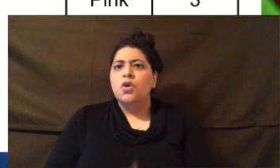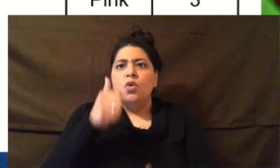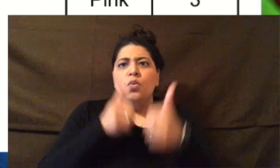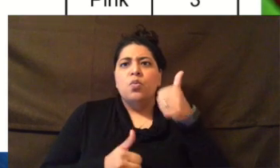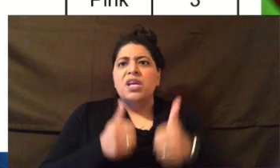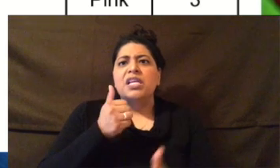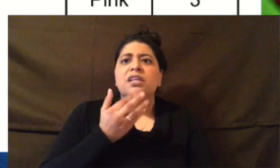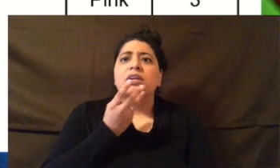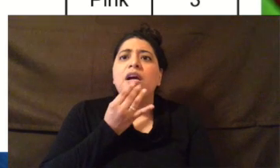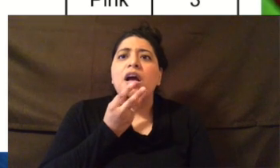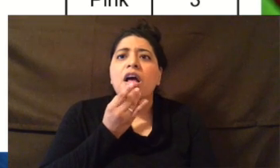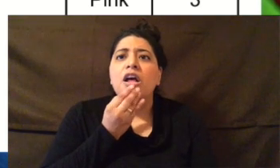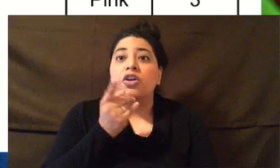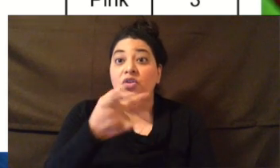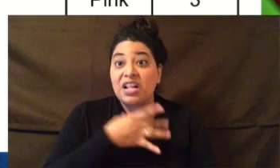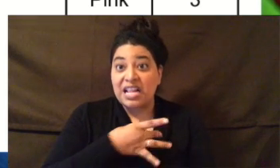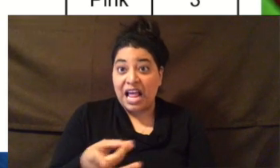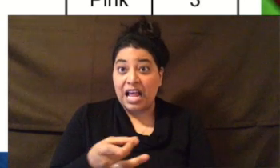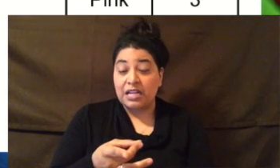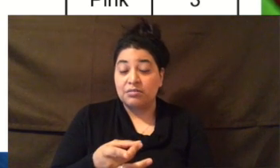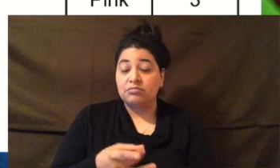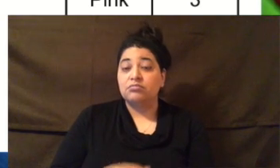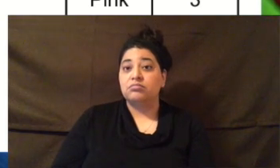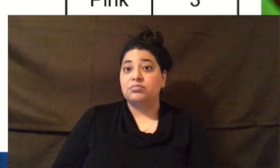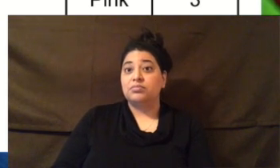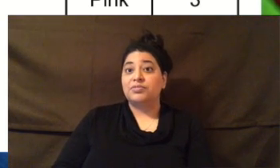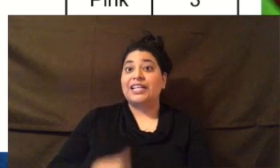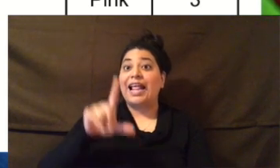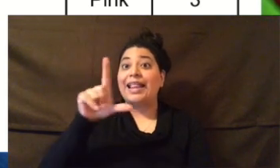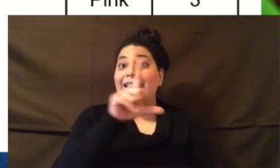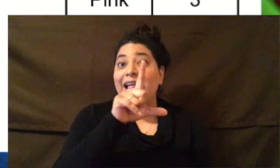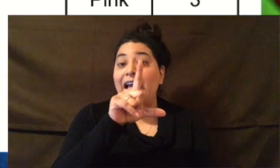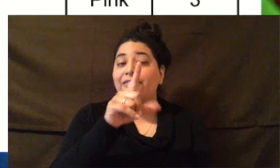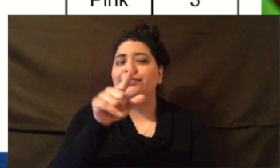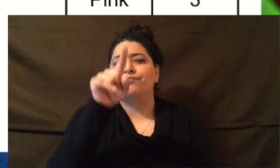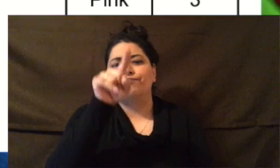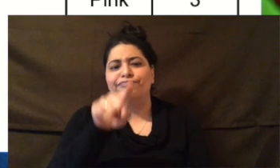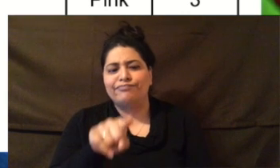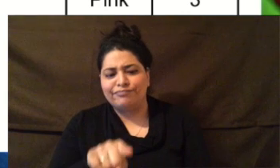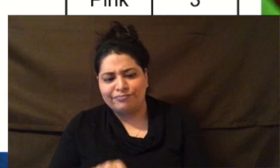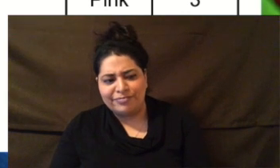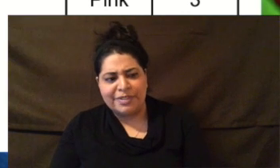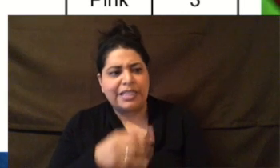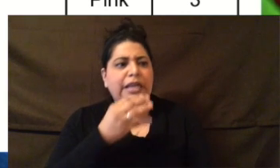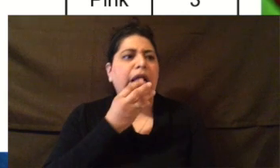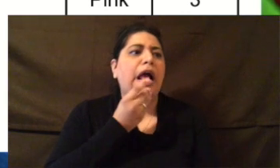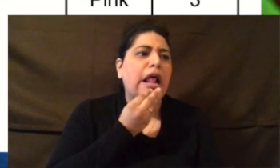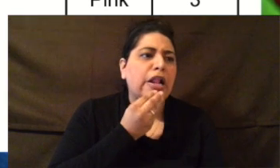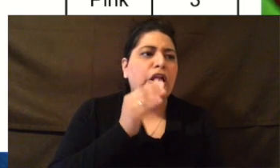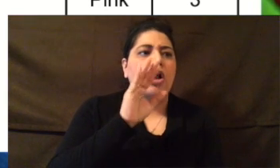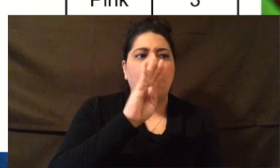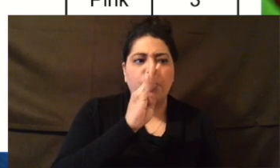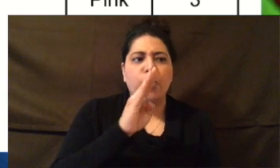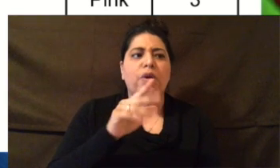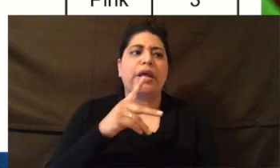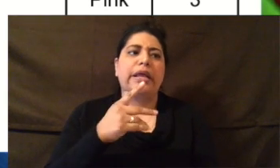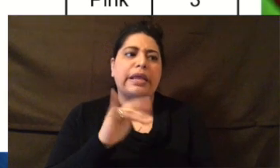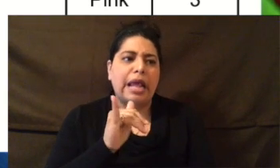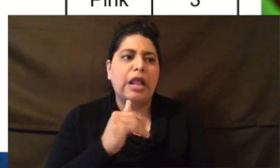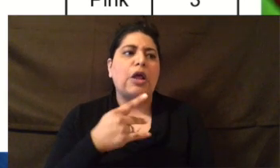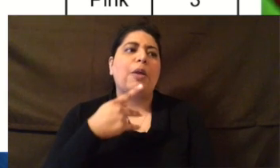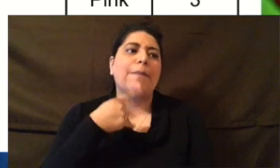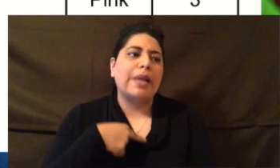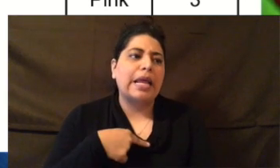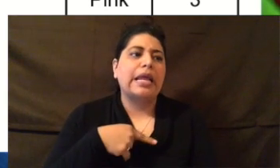What color do you like best? On the left-hand side of that frequency table, we have the color blue, yellow,